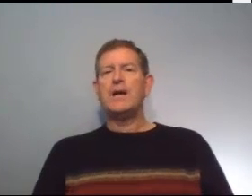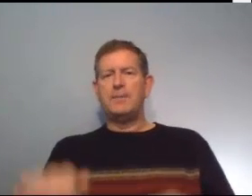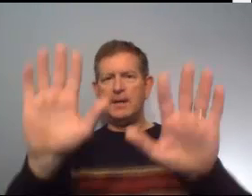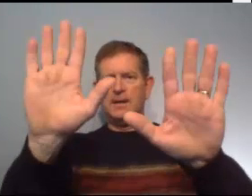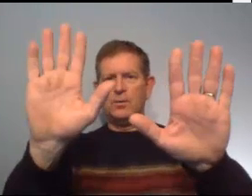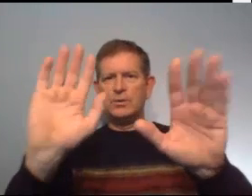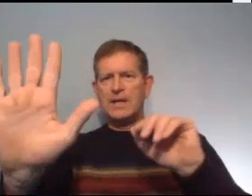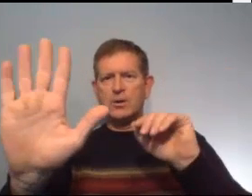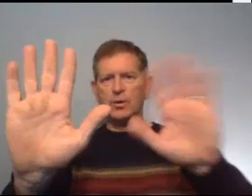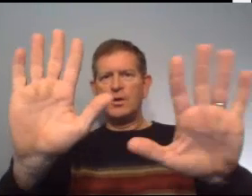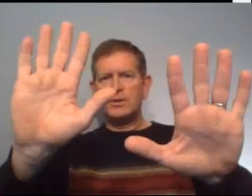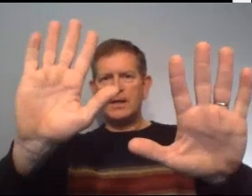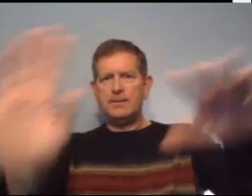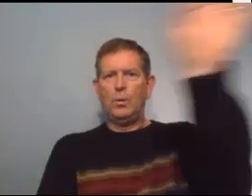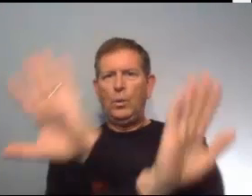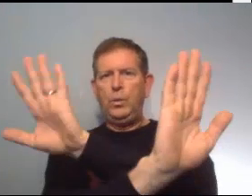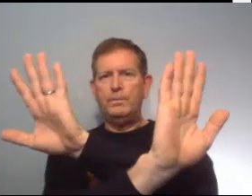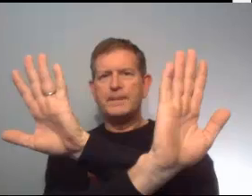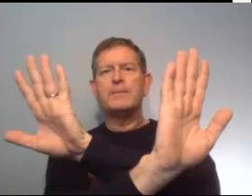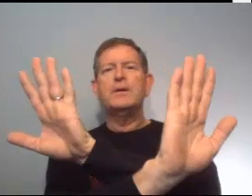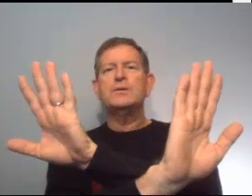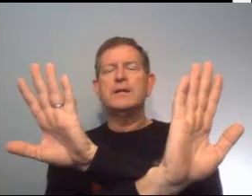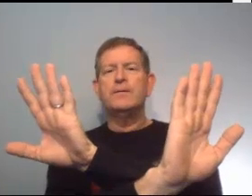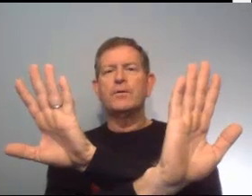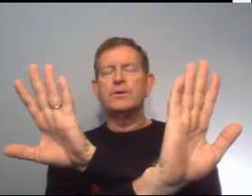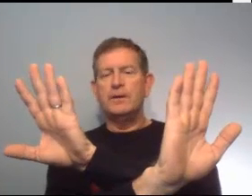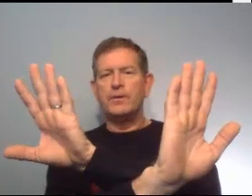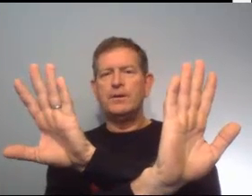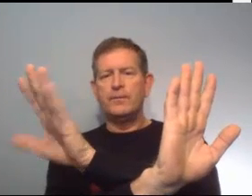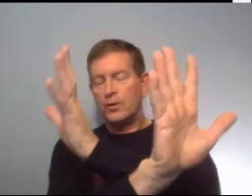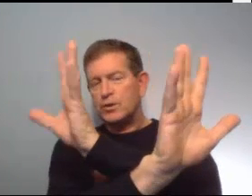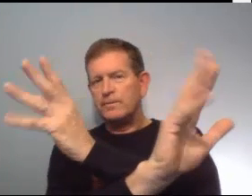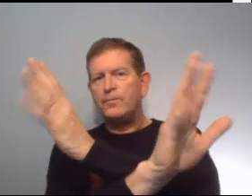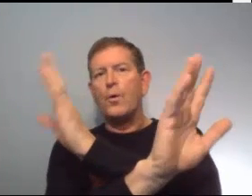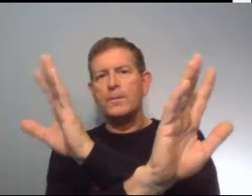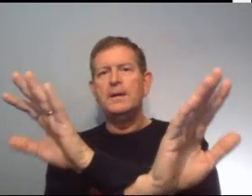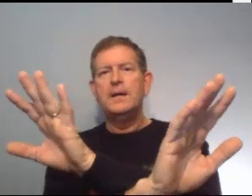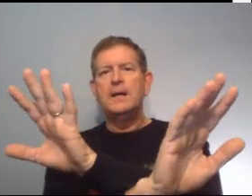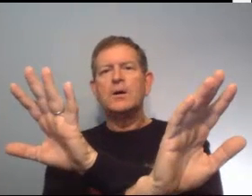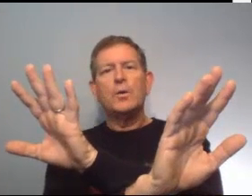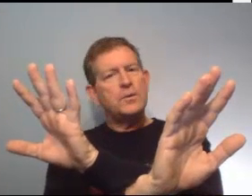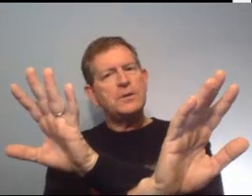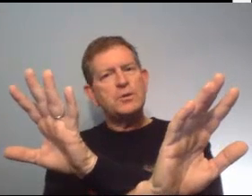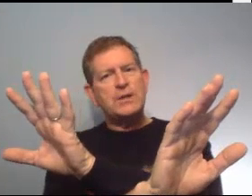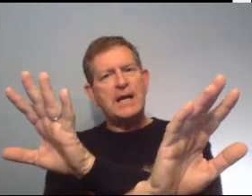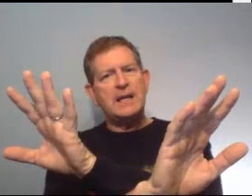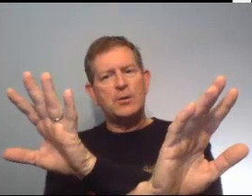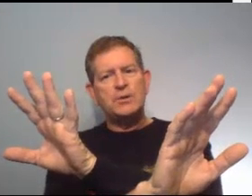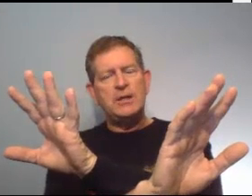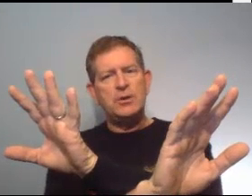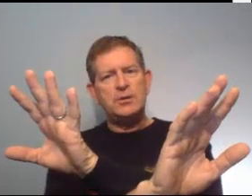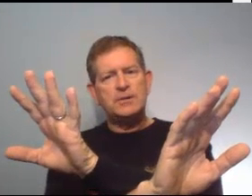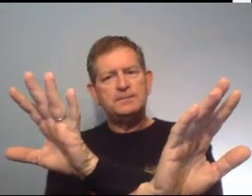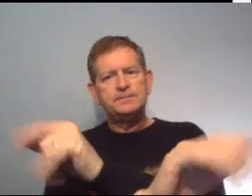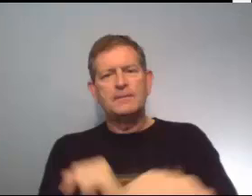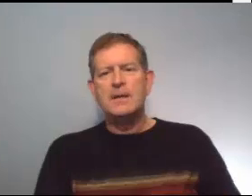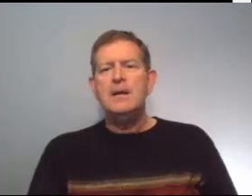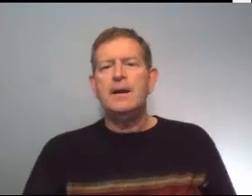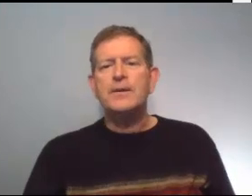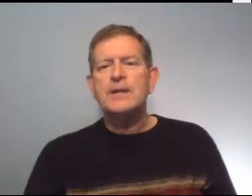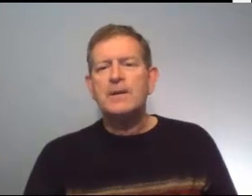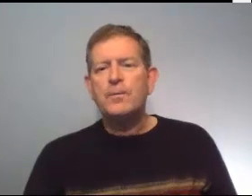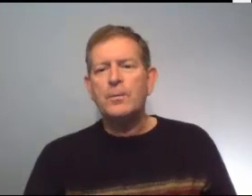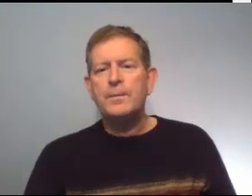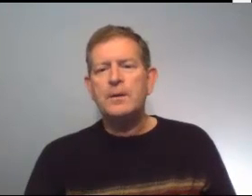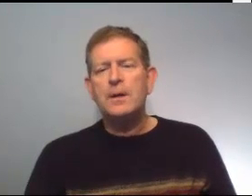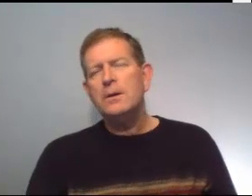first type. Usted conoce, I'm going to use the inversion form. ¿Conoce usted a los niños? And